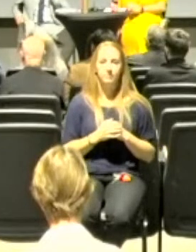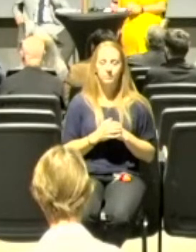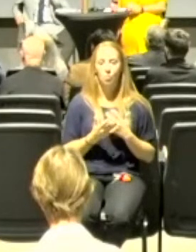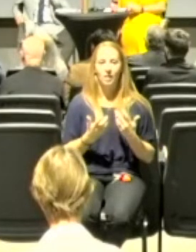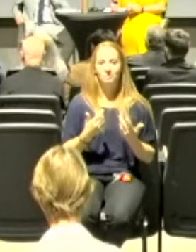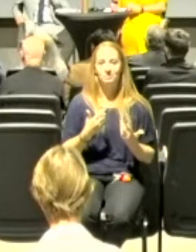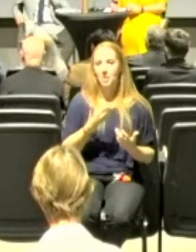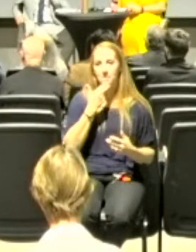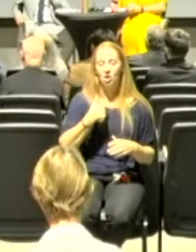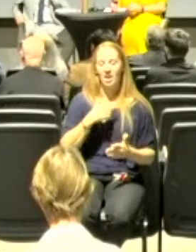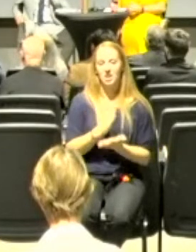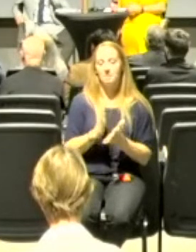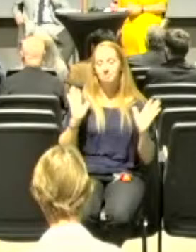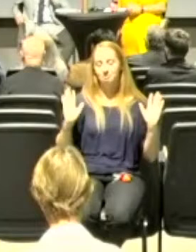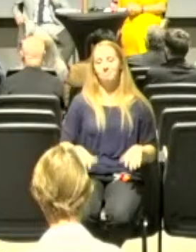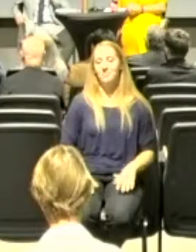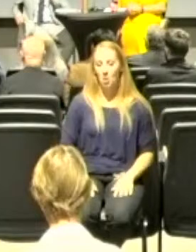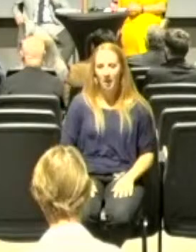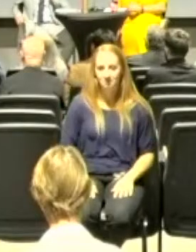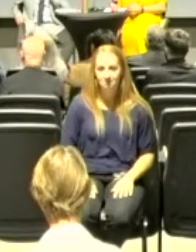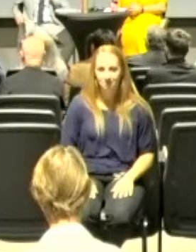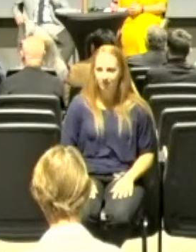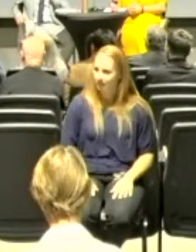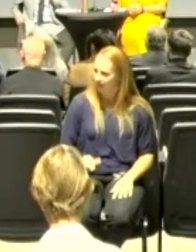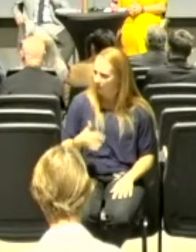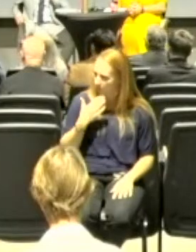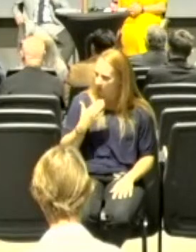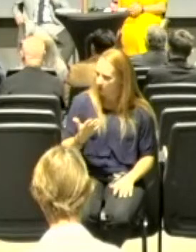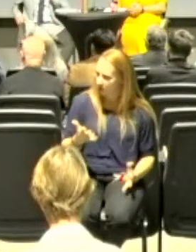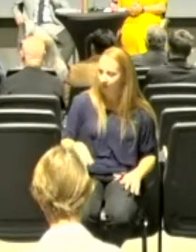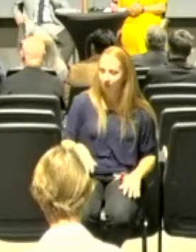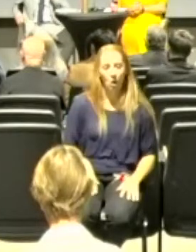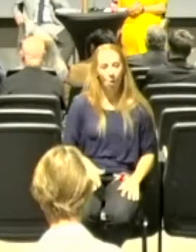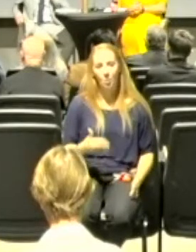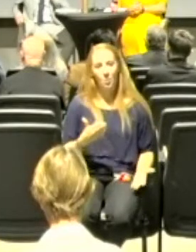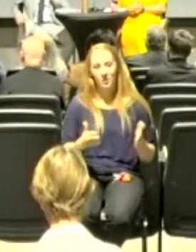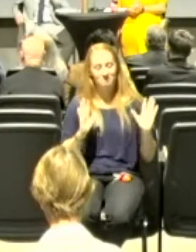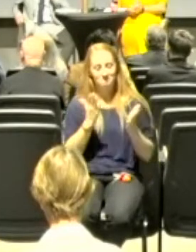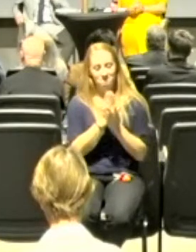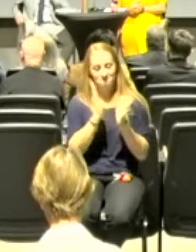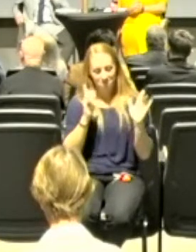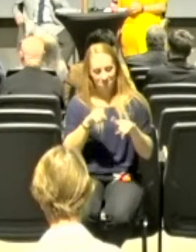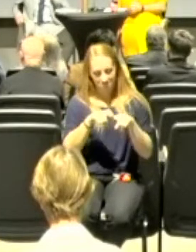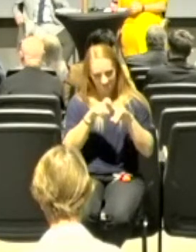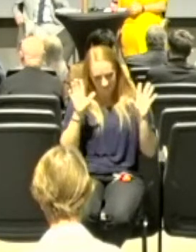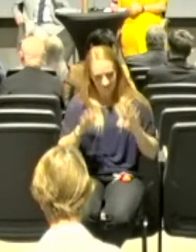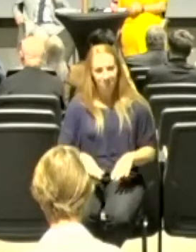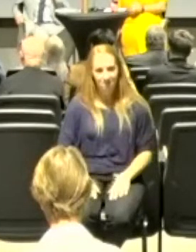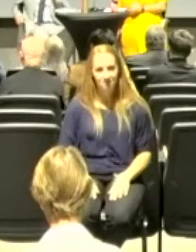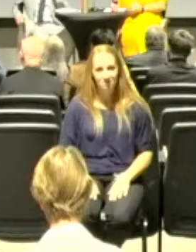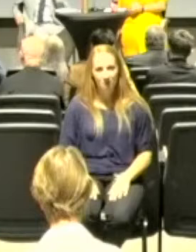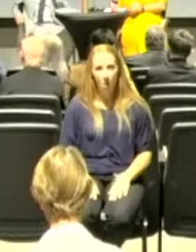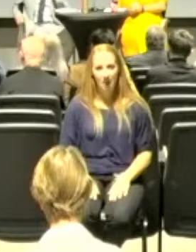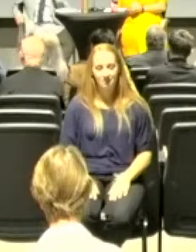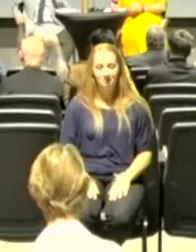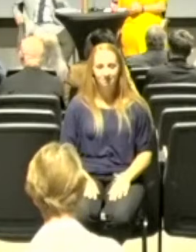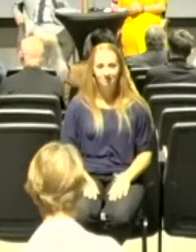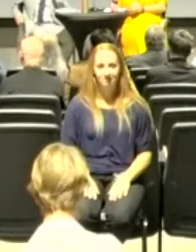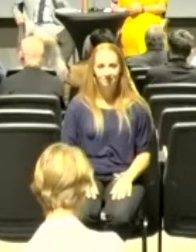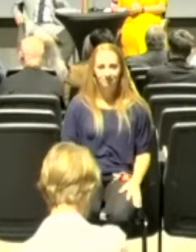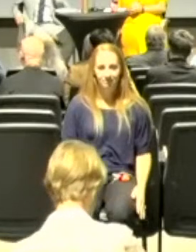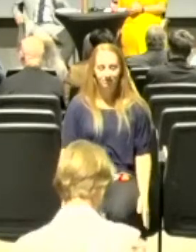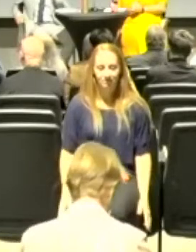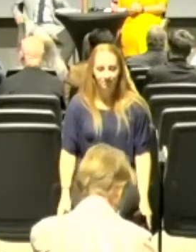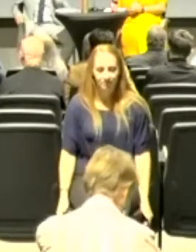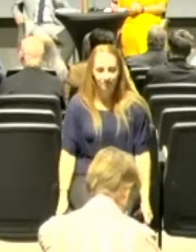there because I was going to get emotional. Oh, it was going to be good. No, you can't leave us. It probably wasn't going to be good, so I better stop. Well, I'll take you for your word there. Thank you. Okay,